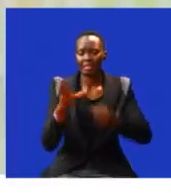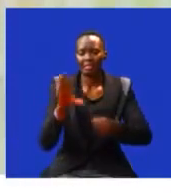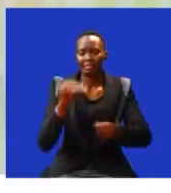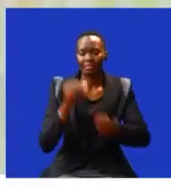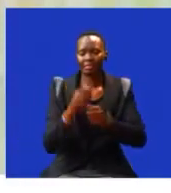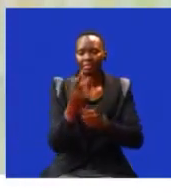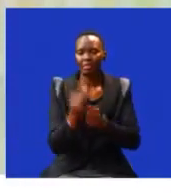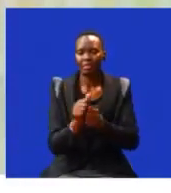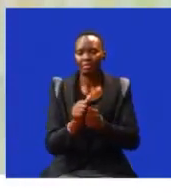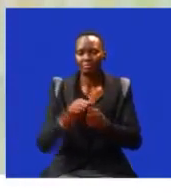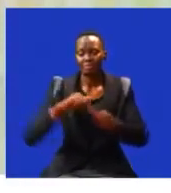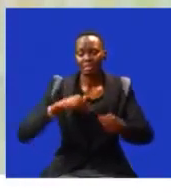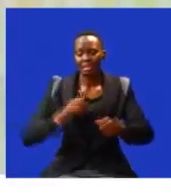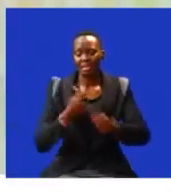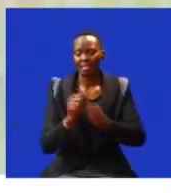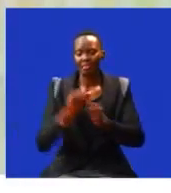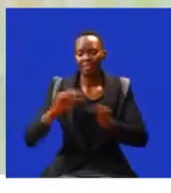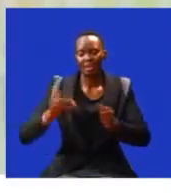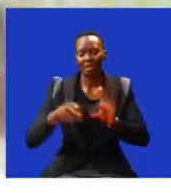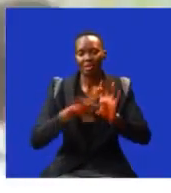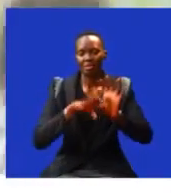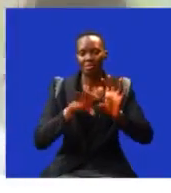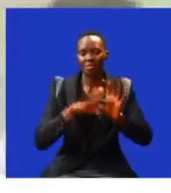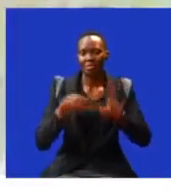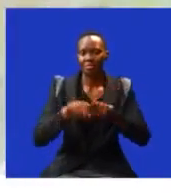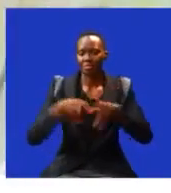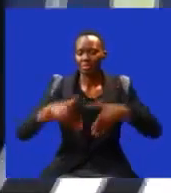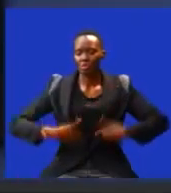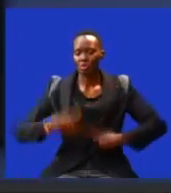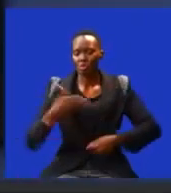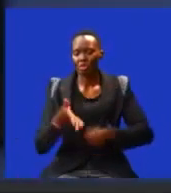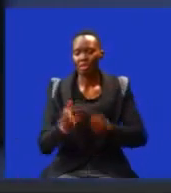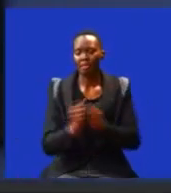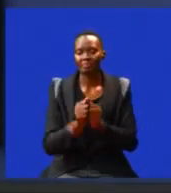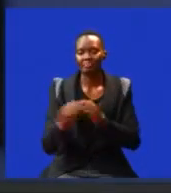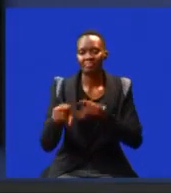watu wa county. Na sisi ni mavijana wa hapa. Kila siku tuko hapa tuko njaa. Kapinyo wacho